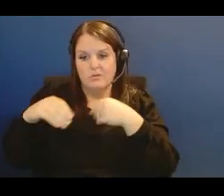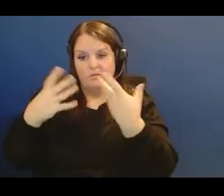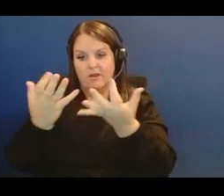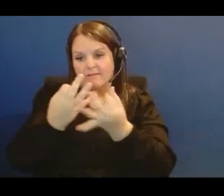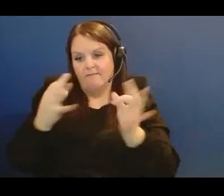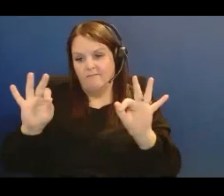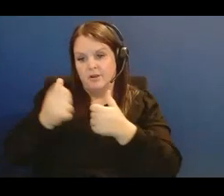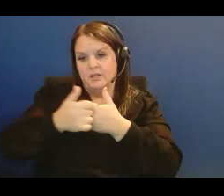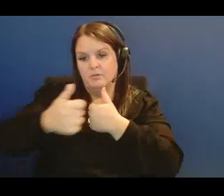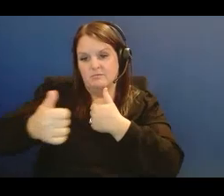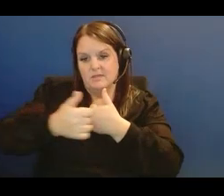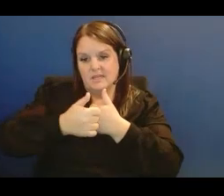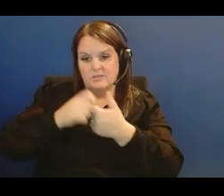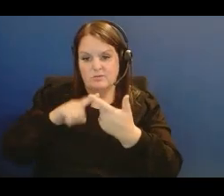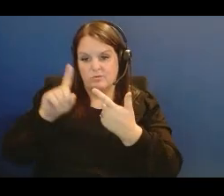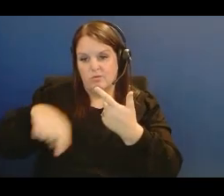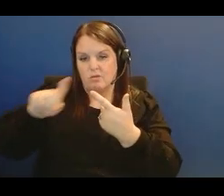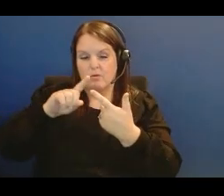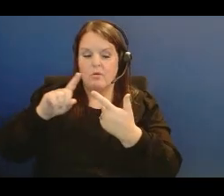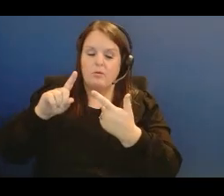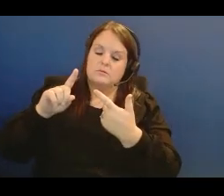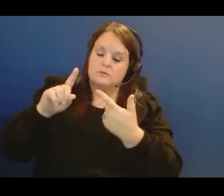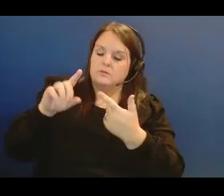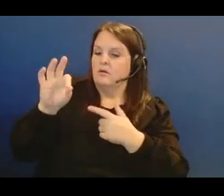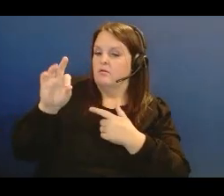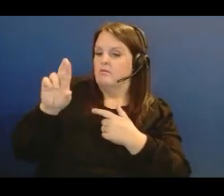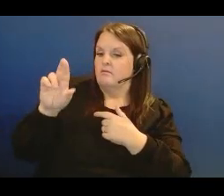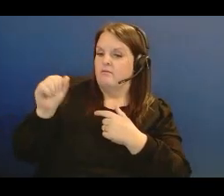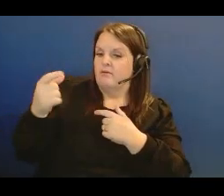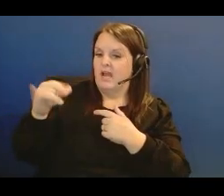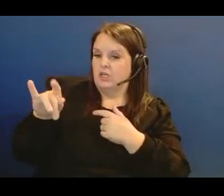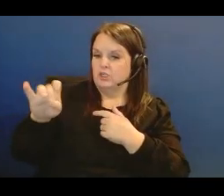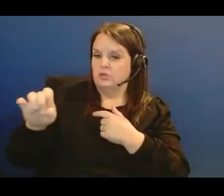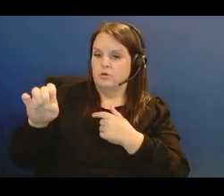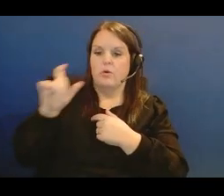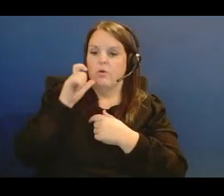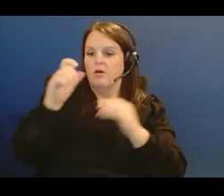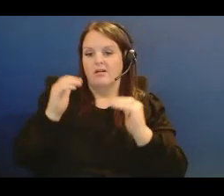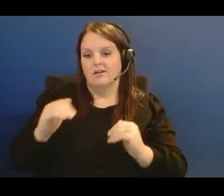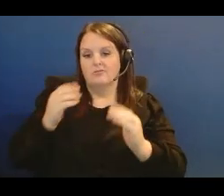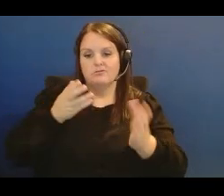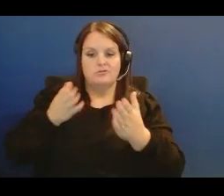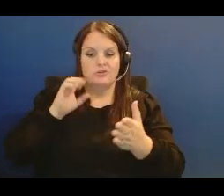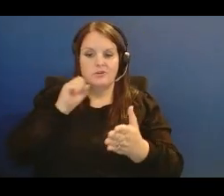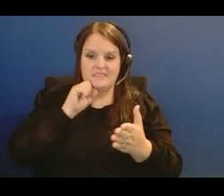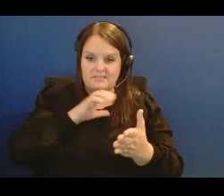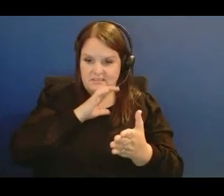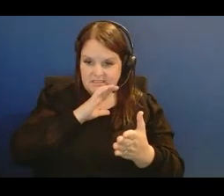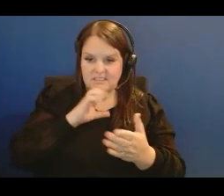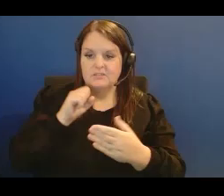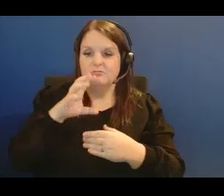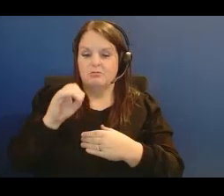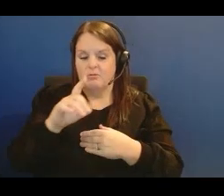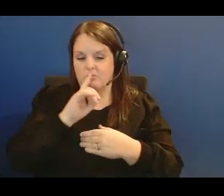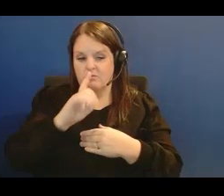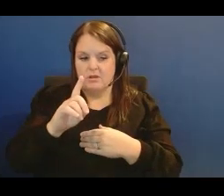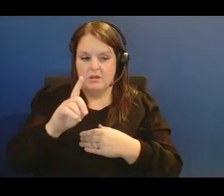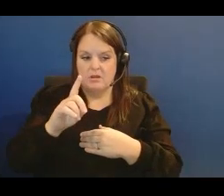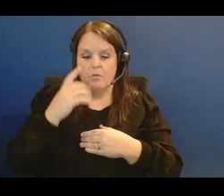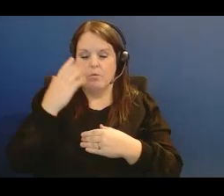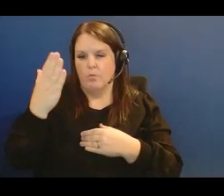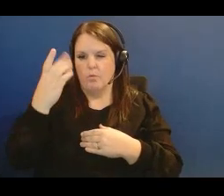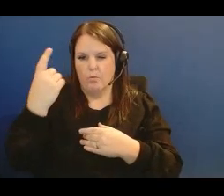transportation to those somewhat fragile and somewhat underserved seniors. And so that made one less